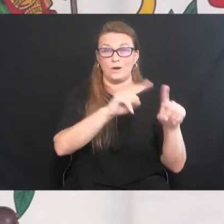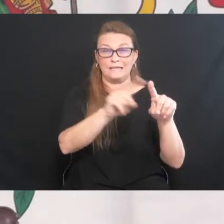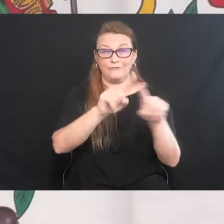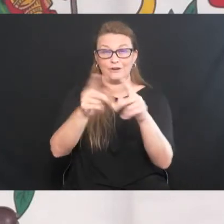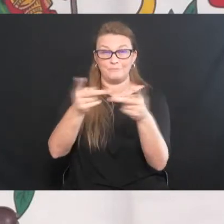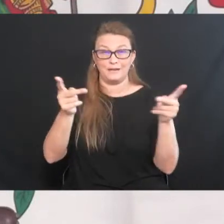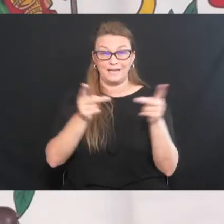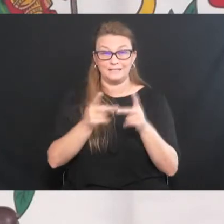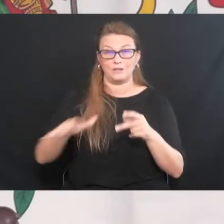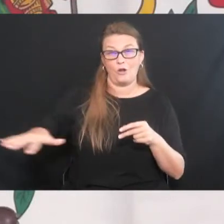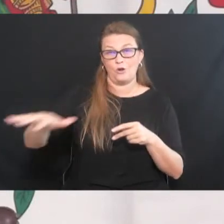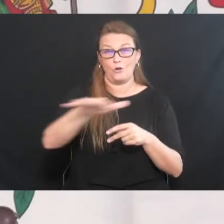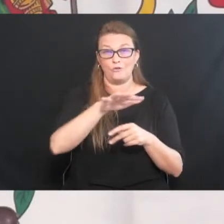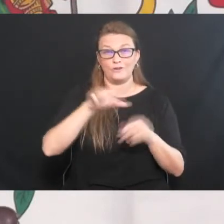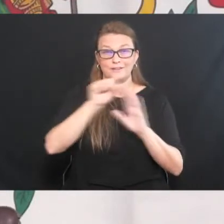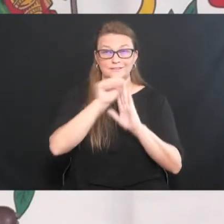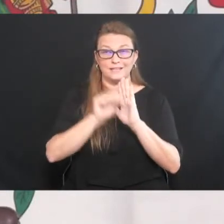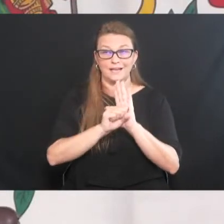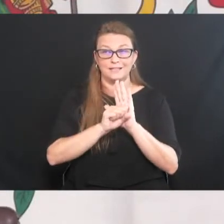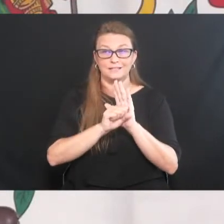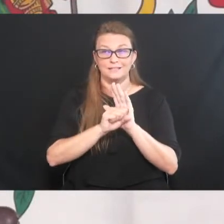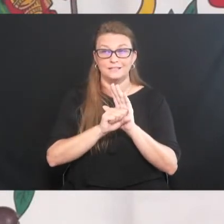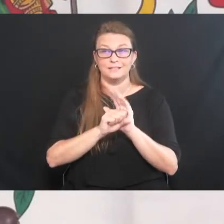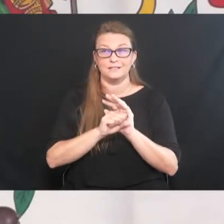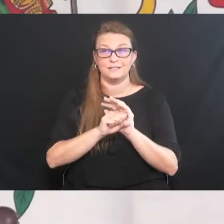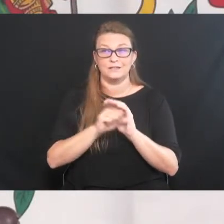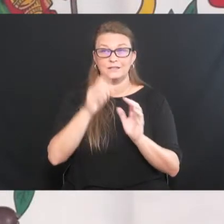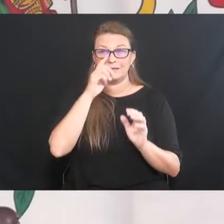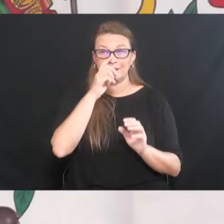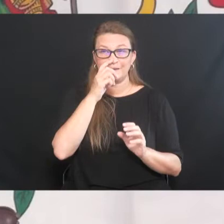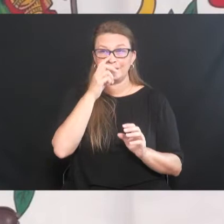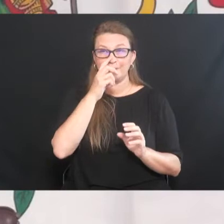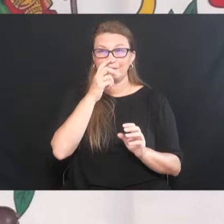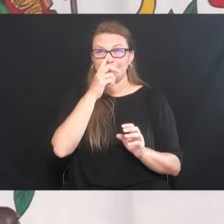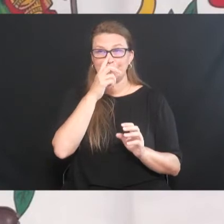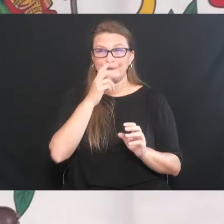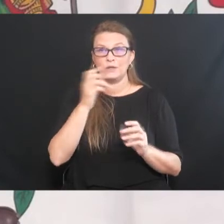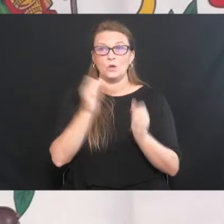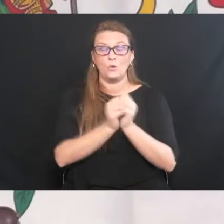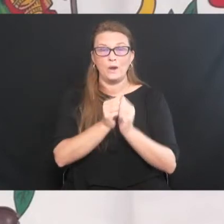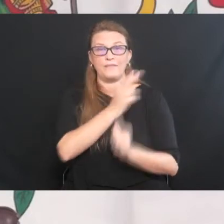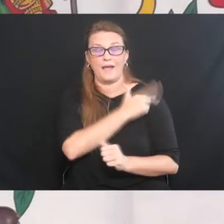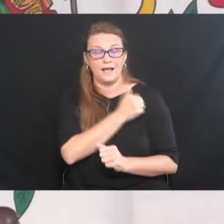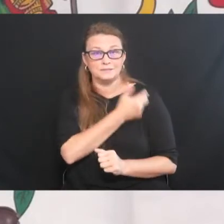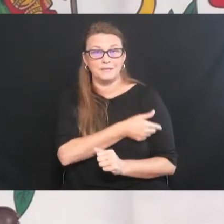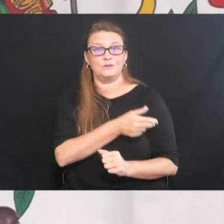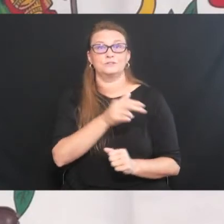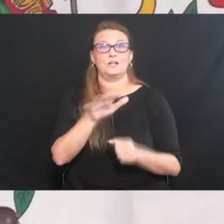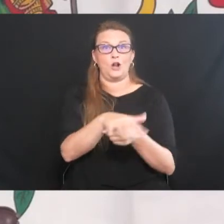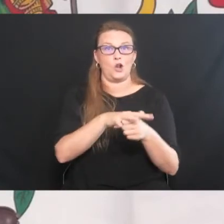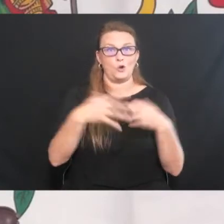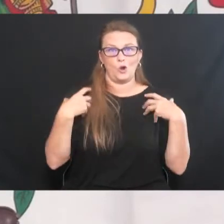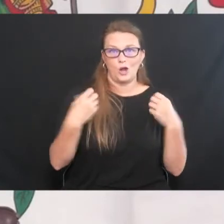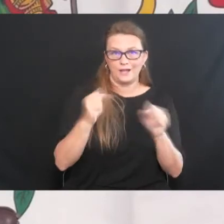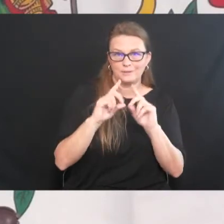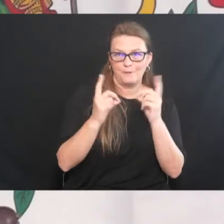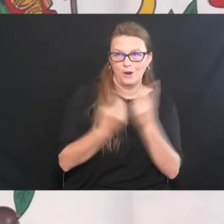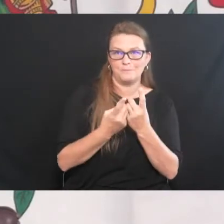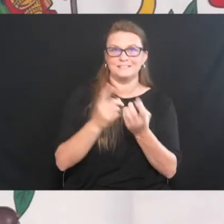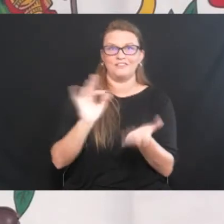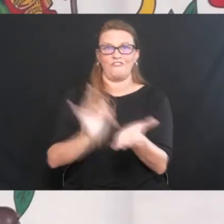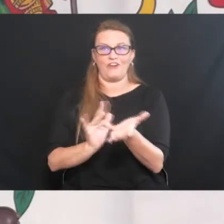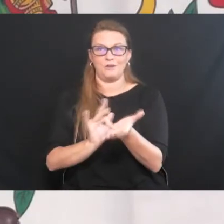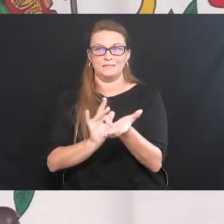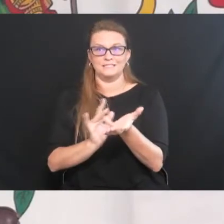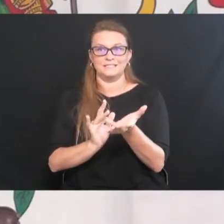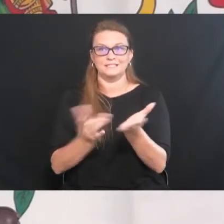efforts, both on an individual basis and with the hospitals and with the local health departments and the pharmacies, over and